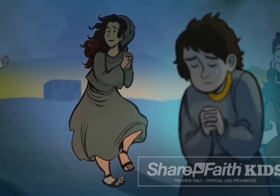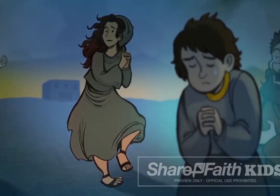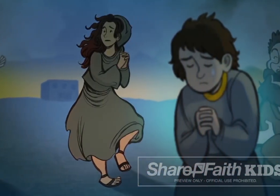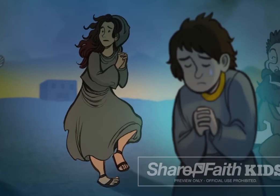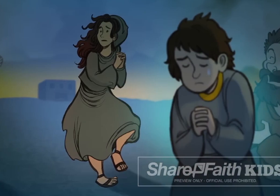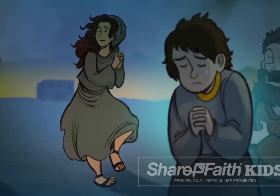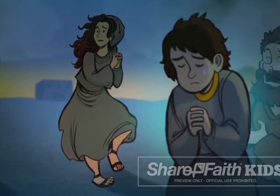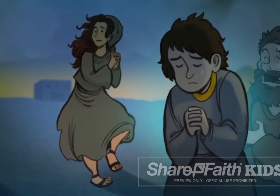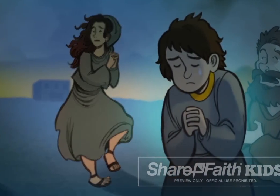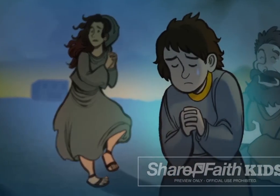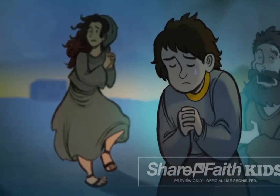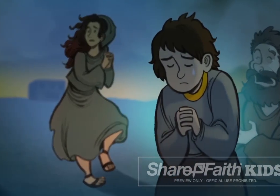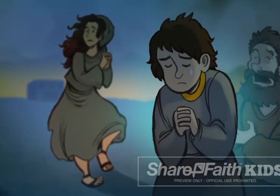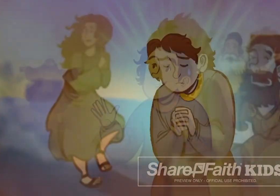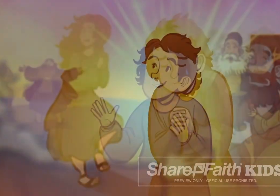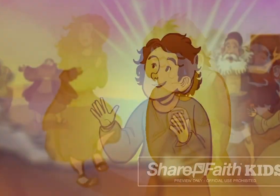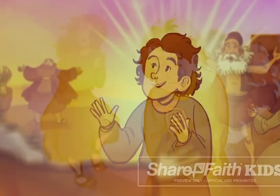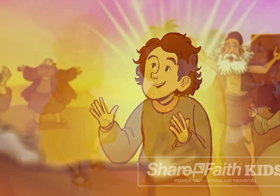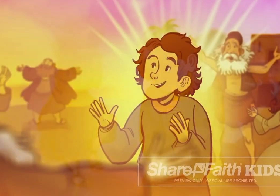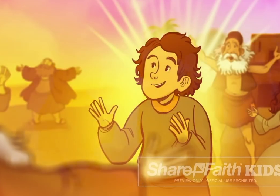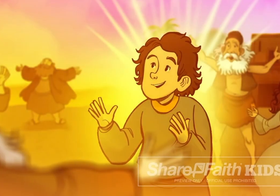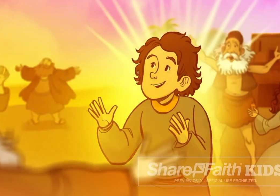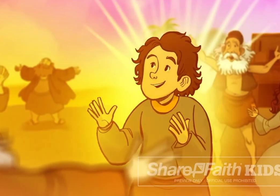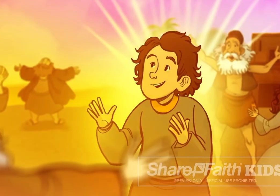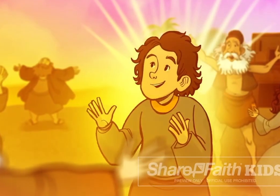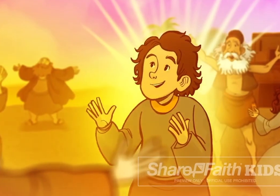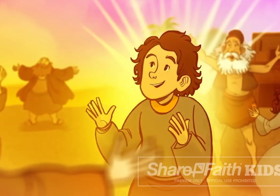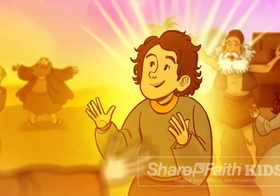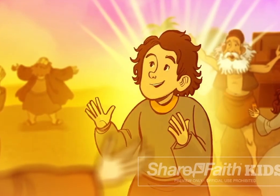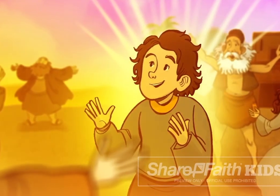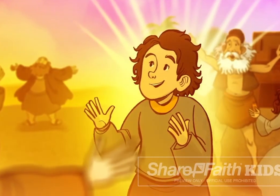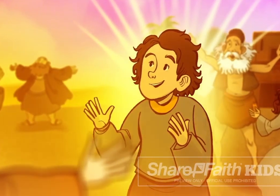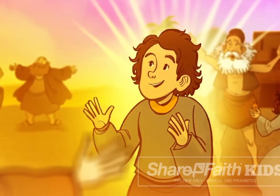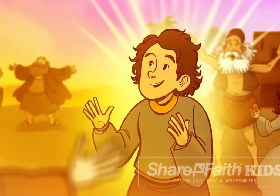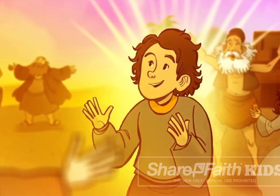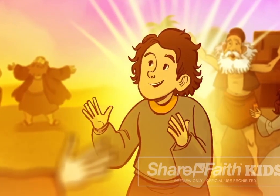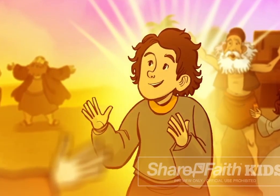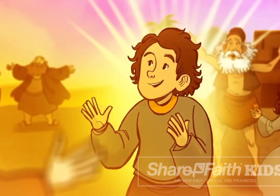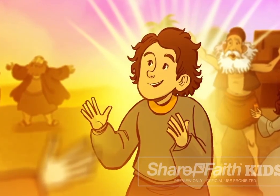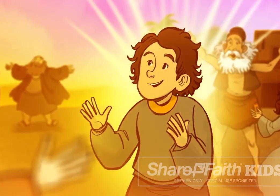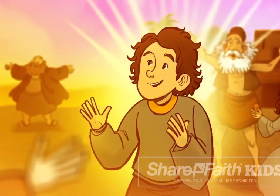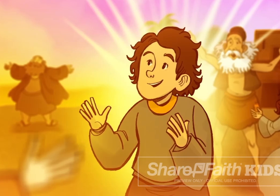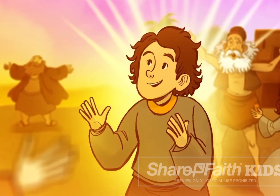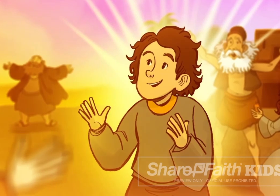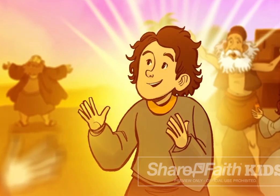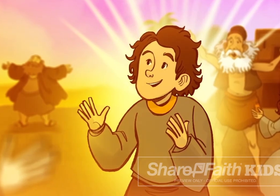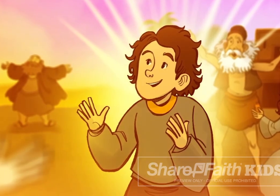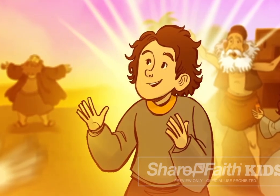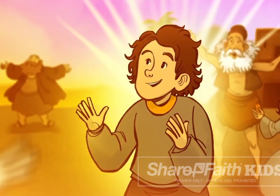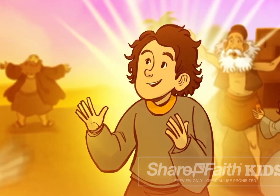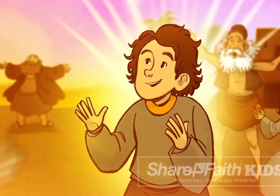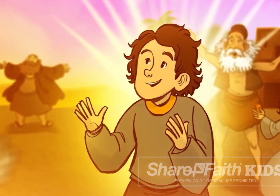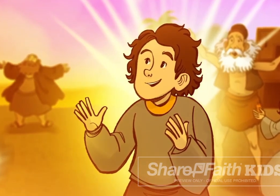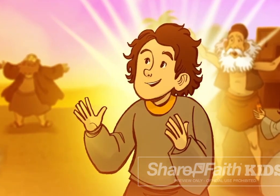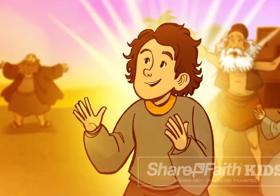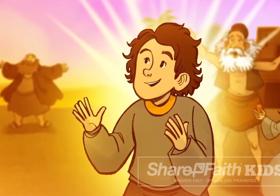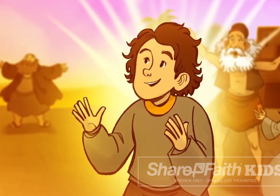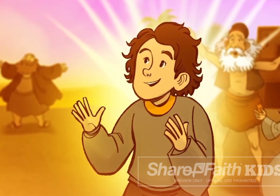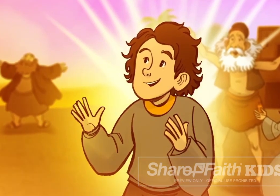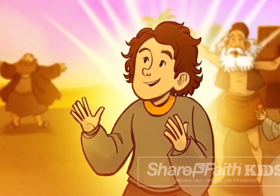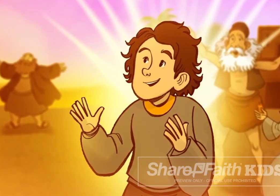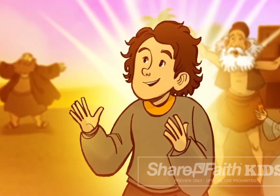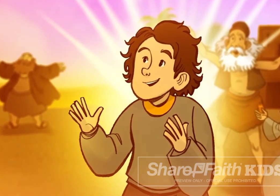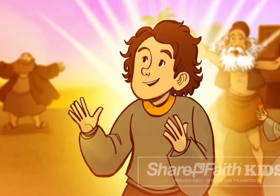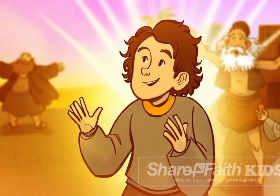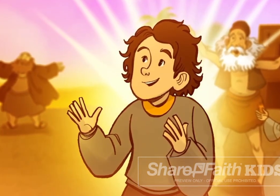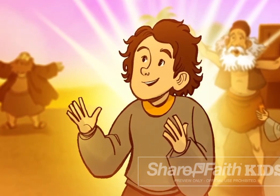hope, and out of life. Then God told Ezekiel to prophesy to Israel, "O my